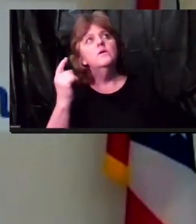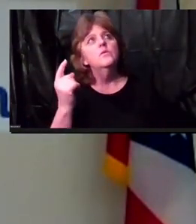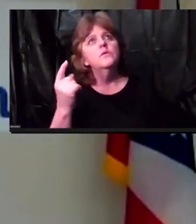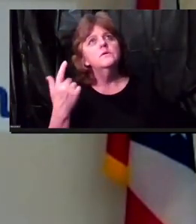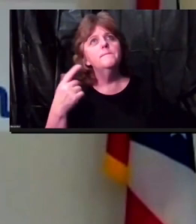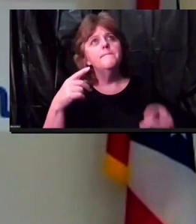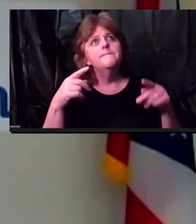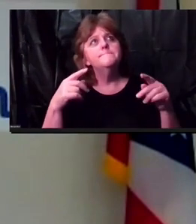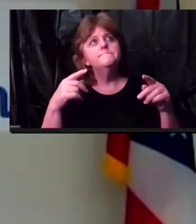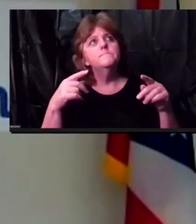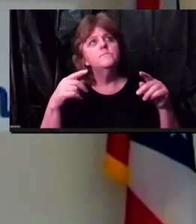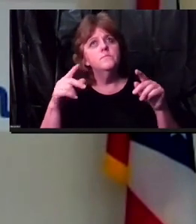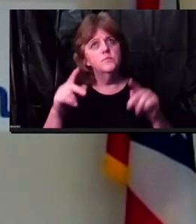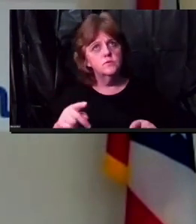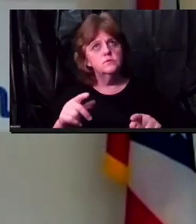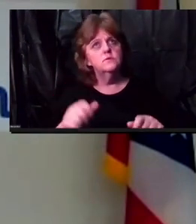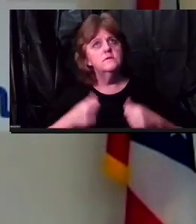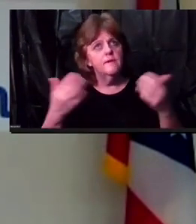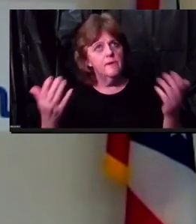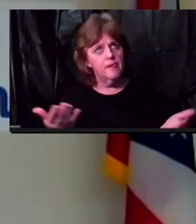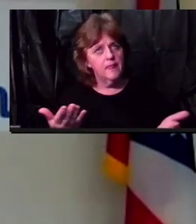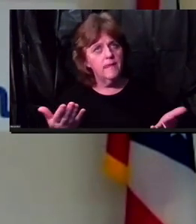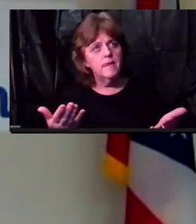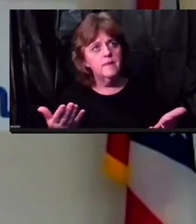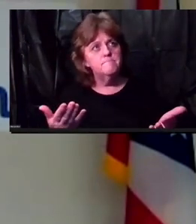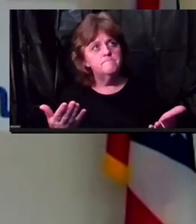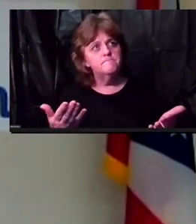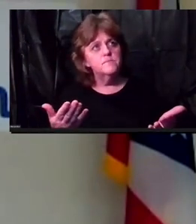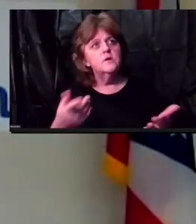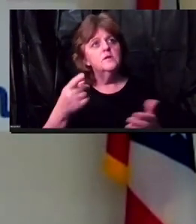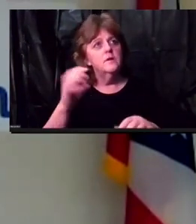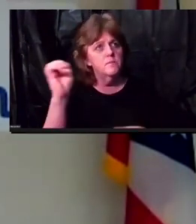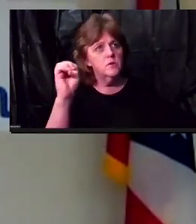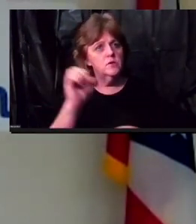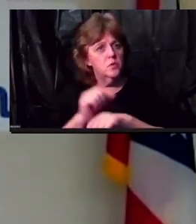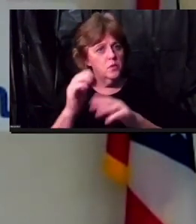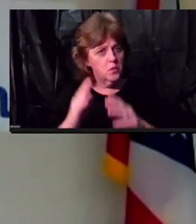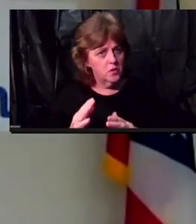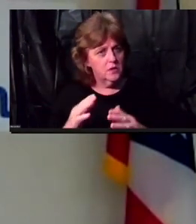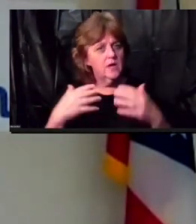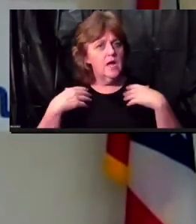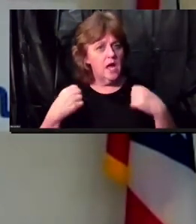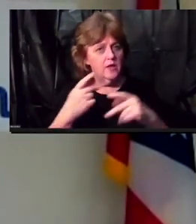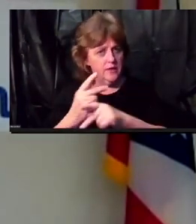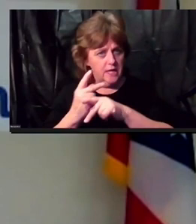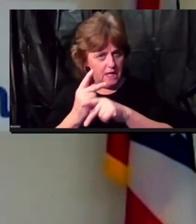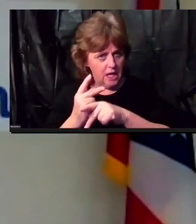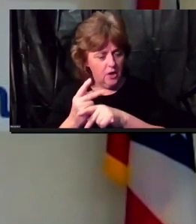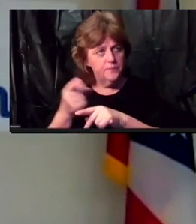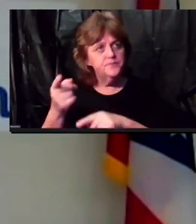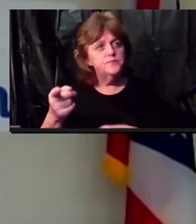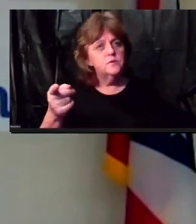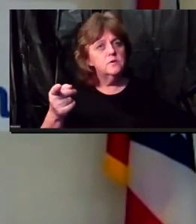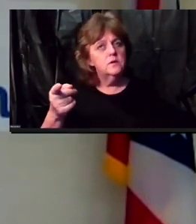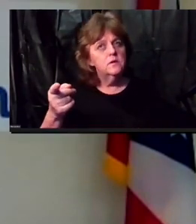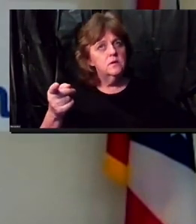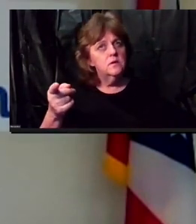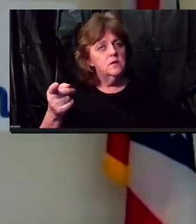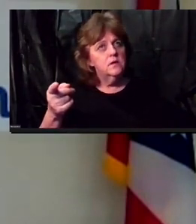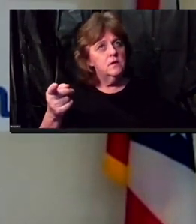particular resident who is a frontline worker, who is a healthcare worker, and